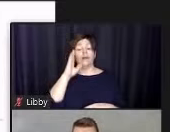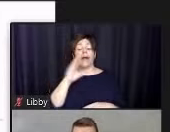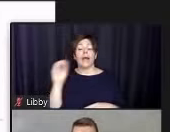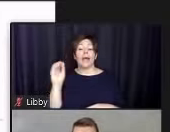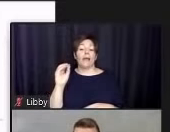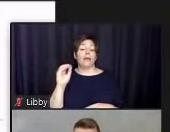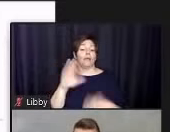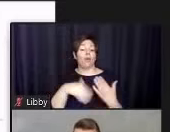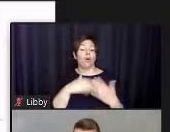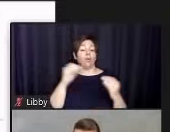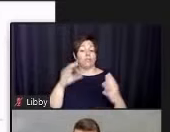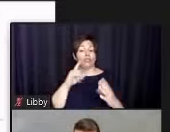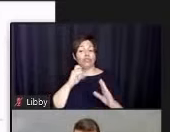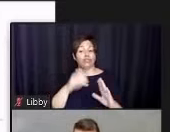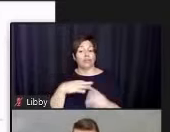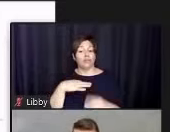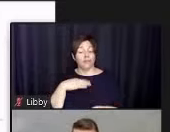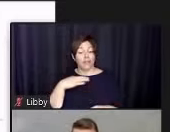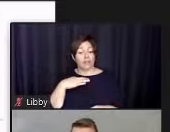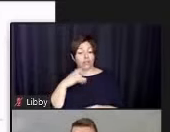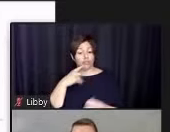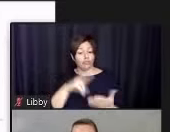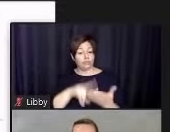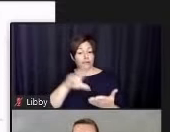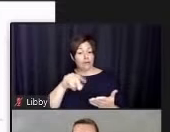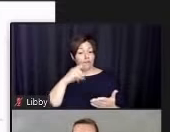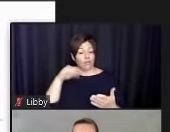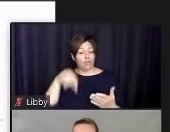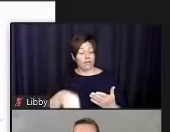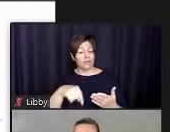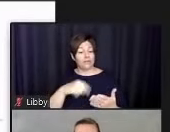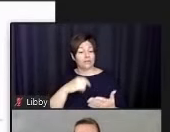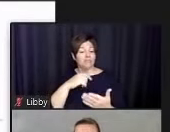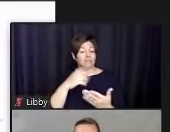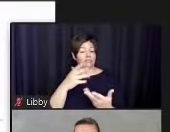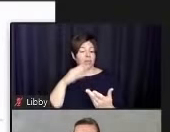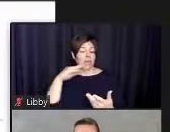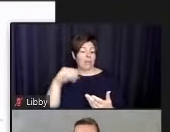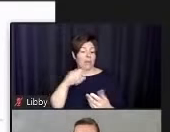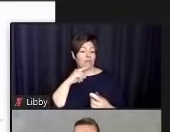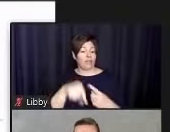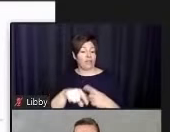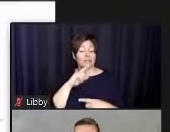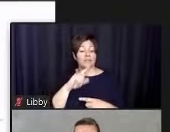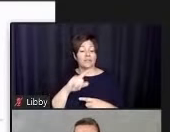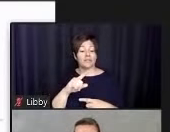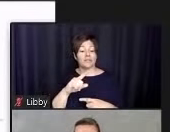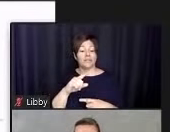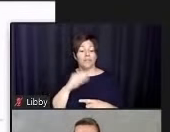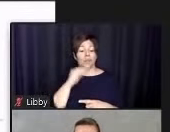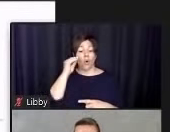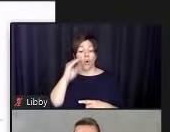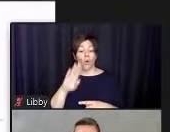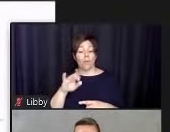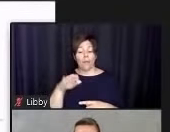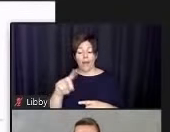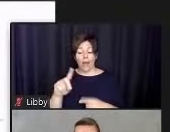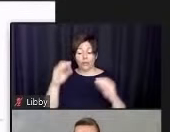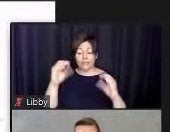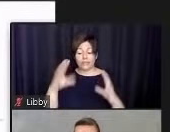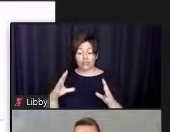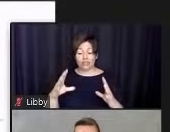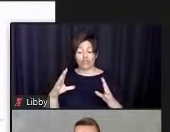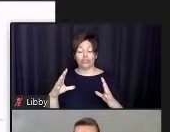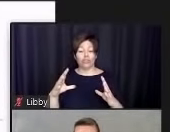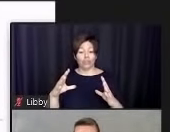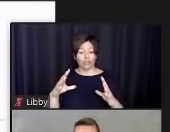all teachers should volunteer and sign up for this and make sure you probably hopefully get paid for this. But you be a homebound teacher who can address the possible